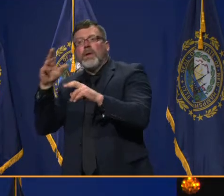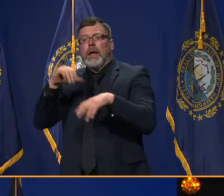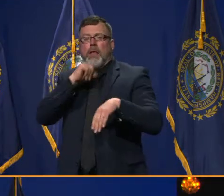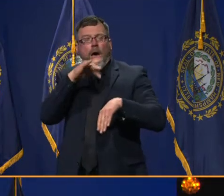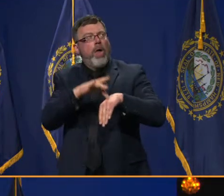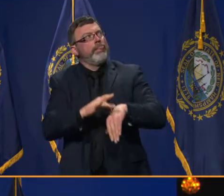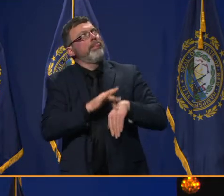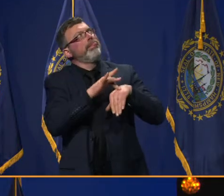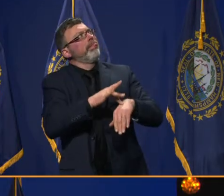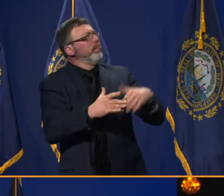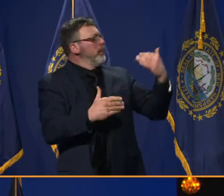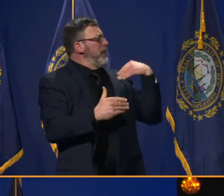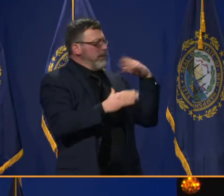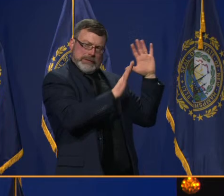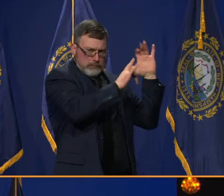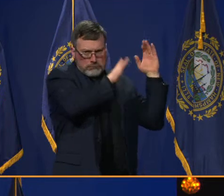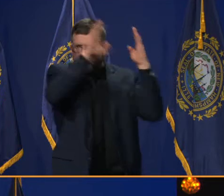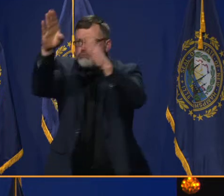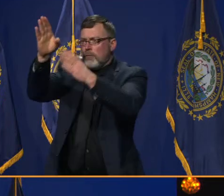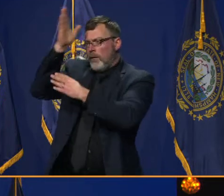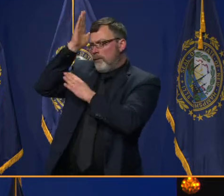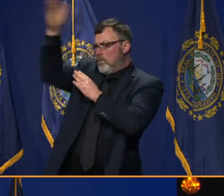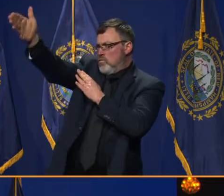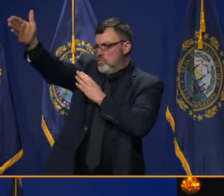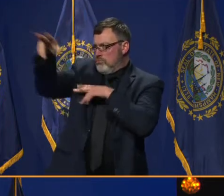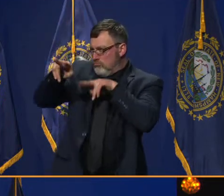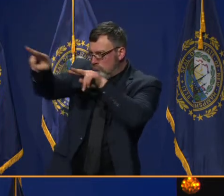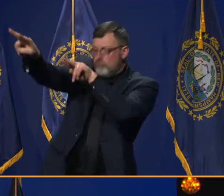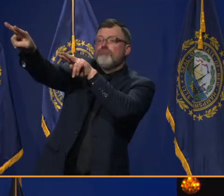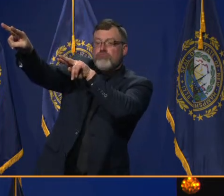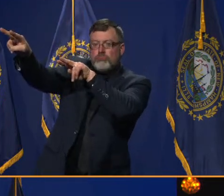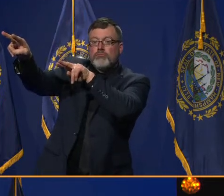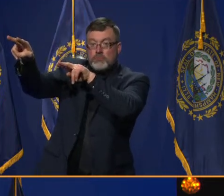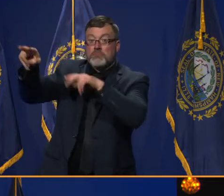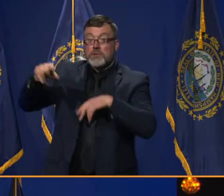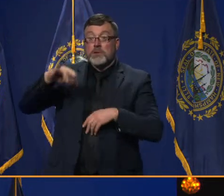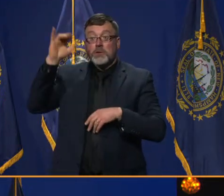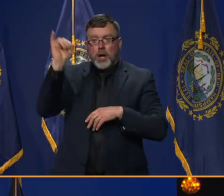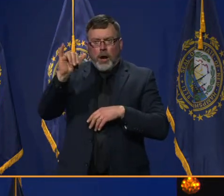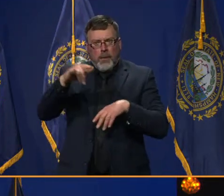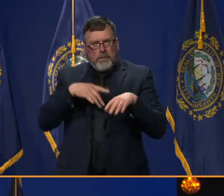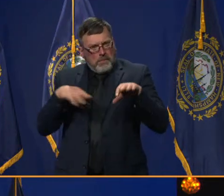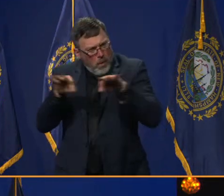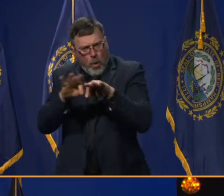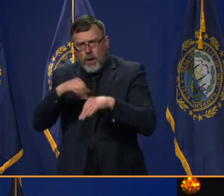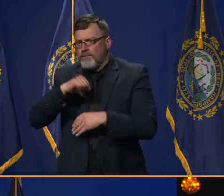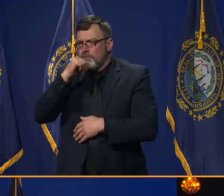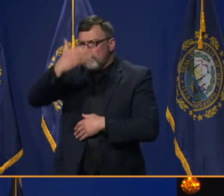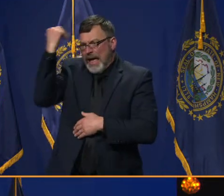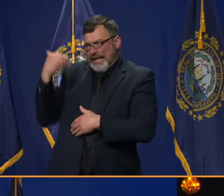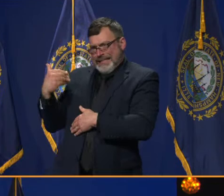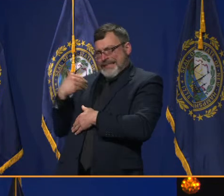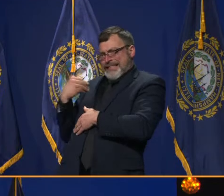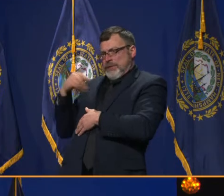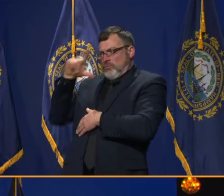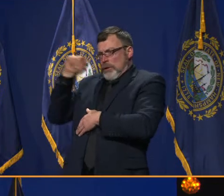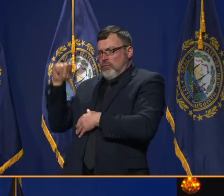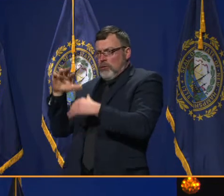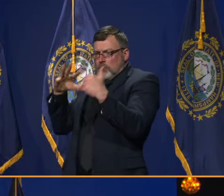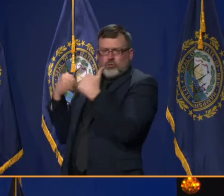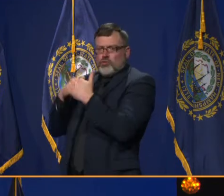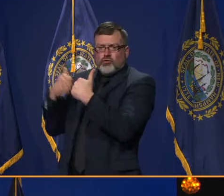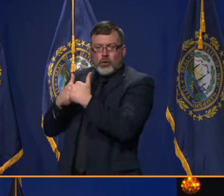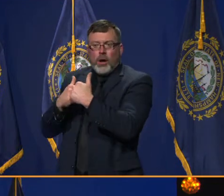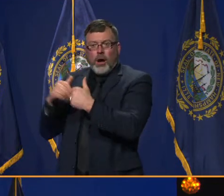we can never forget, though, is how the challenges of 2020, tough as they were, they actually unknowingly created